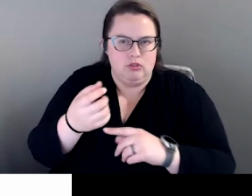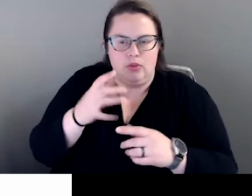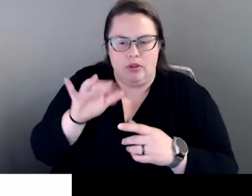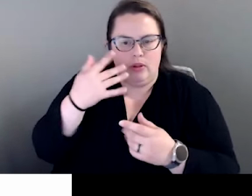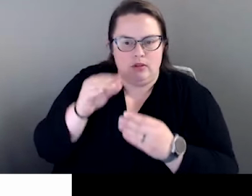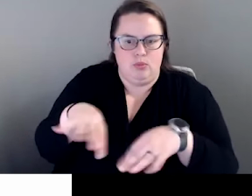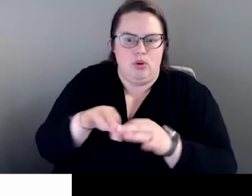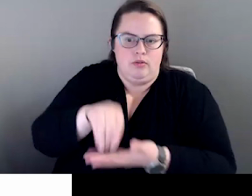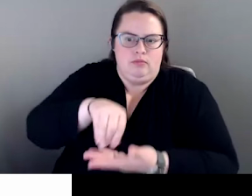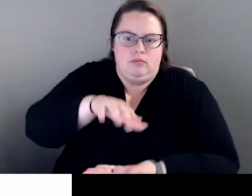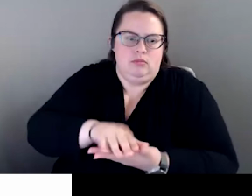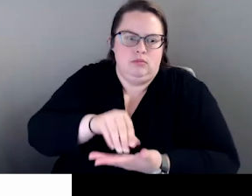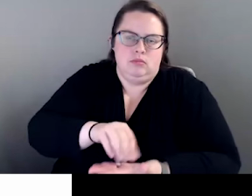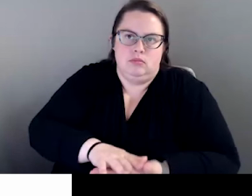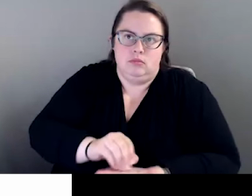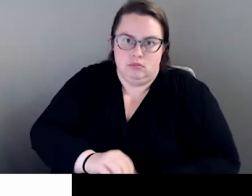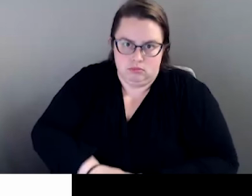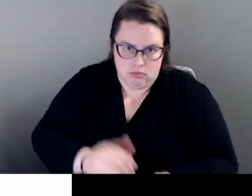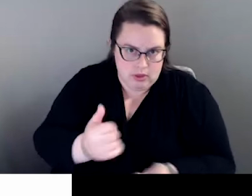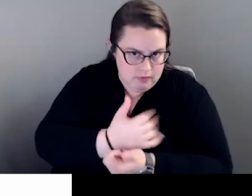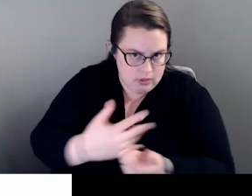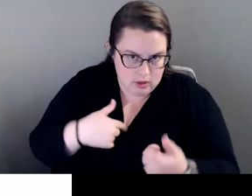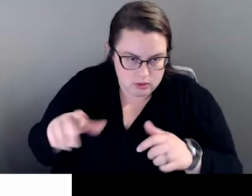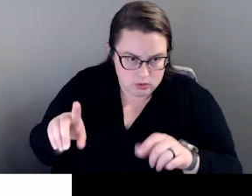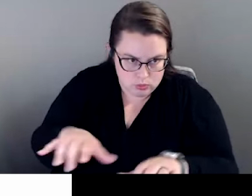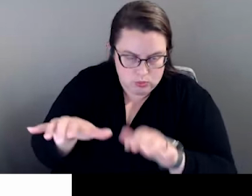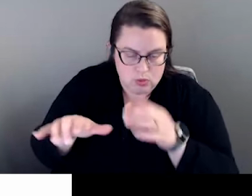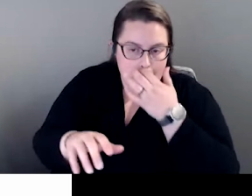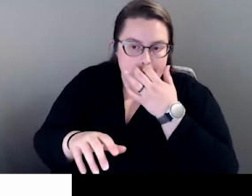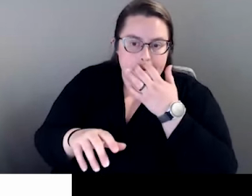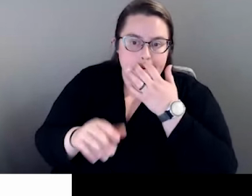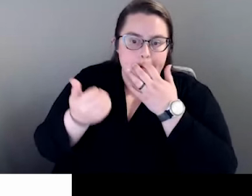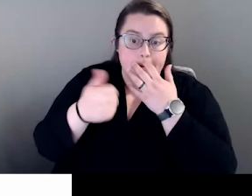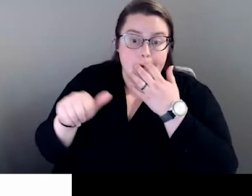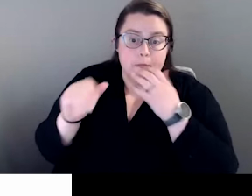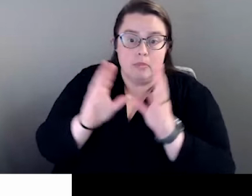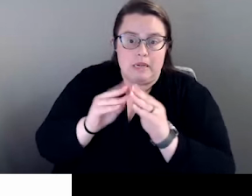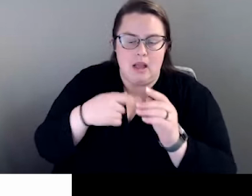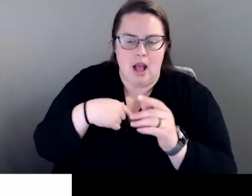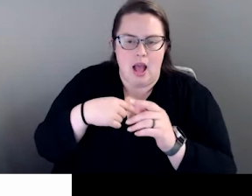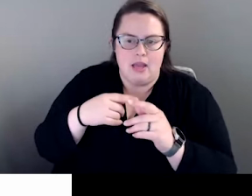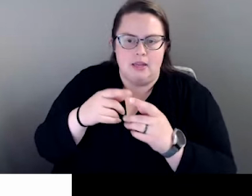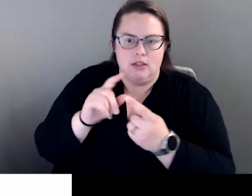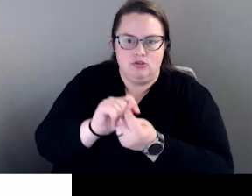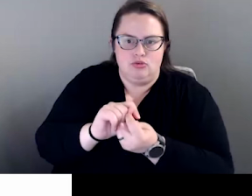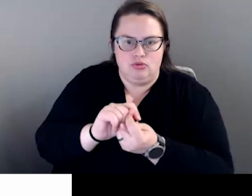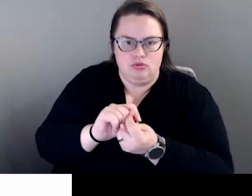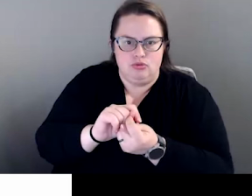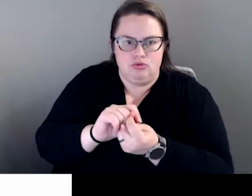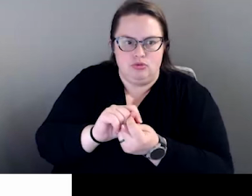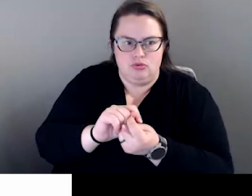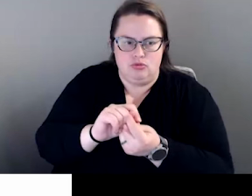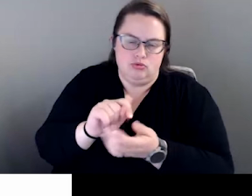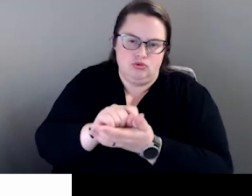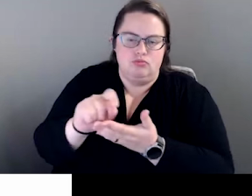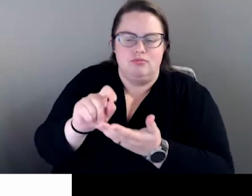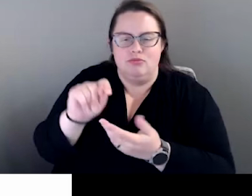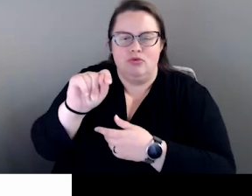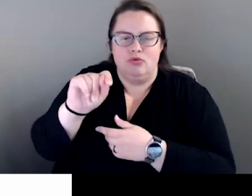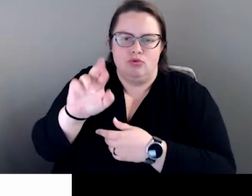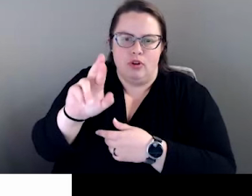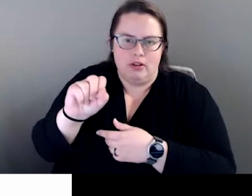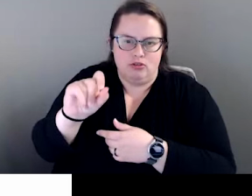any meetings, I pretty much transcribe the whole meeting into written form and send it to them. Like, hey,